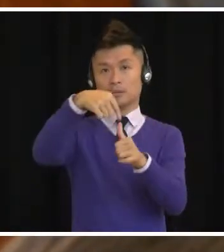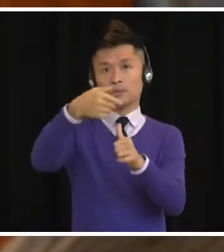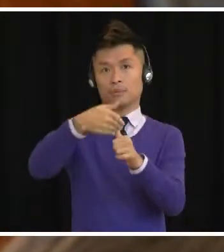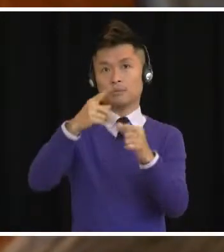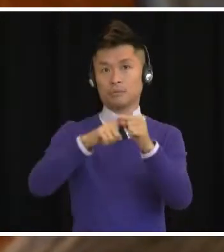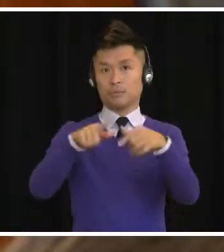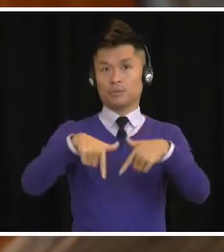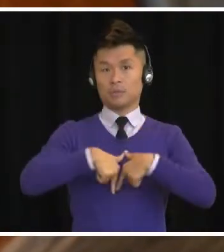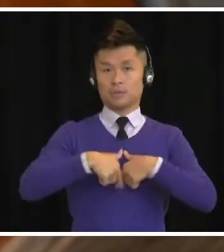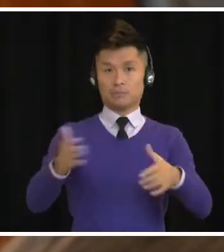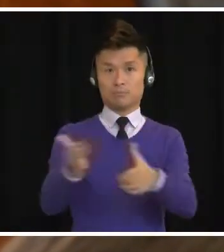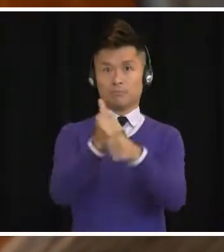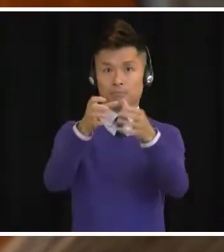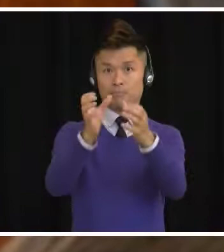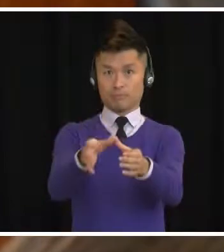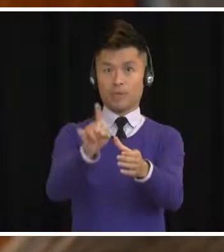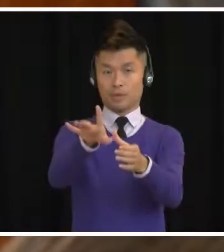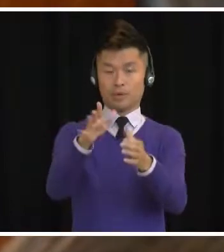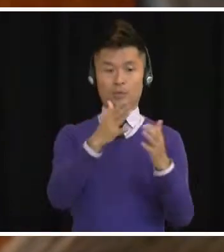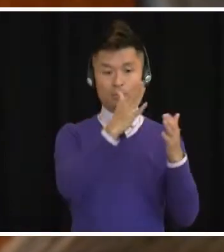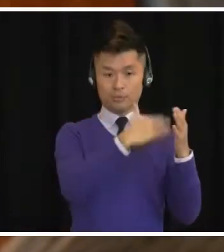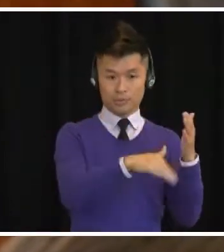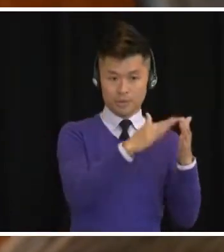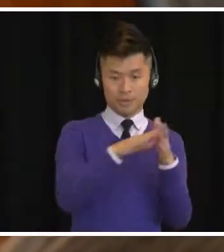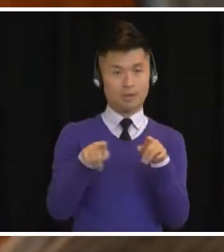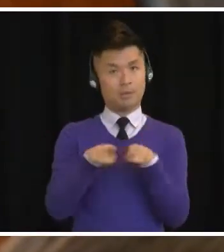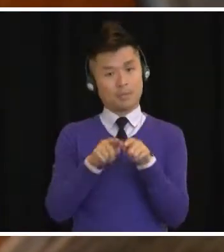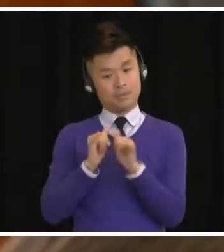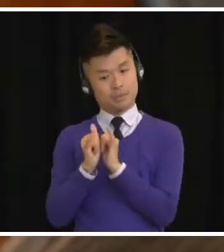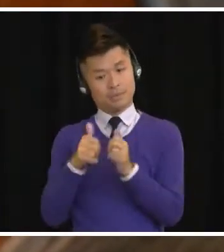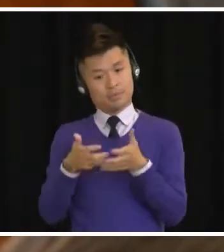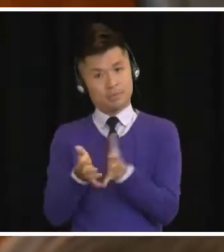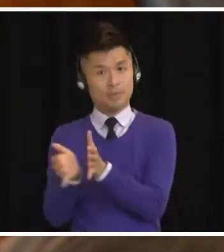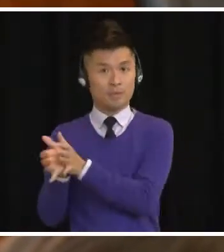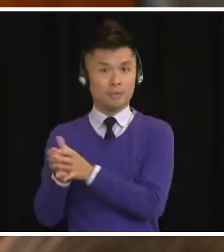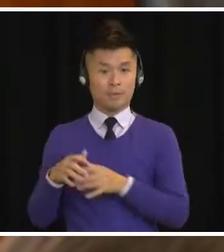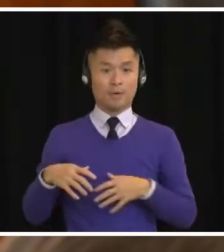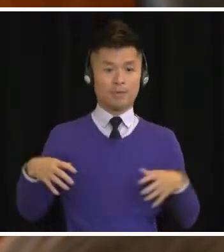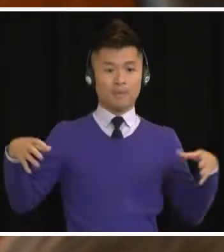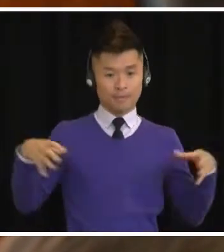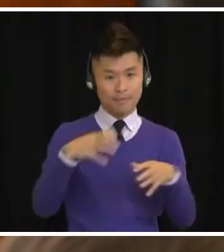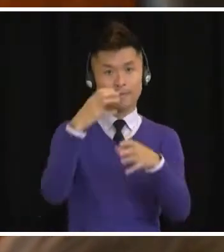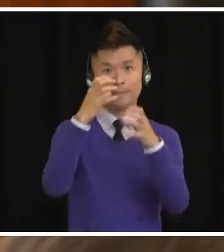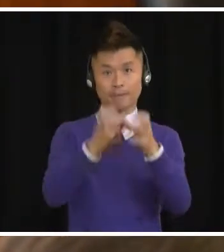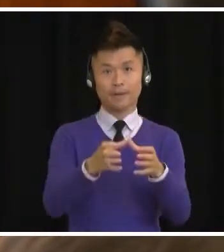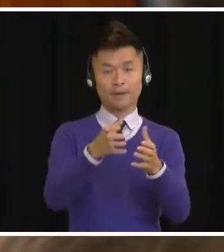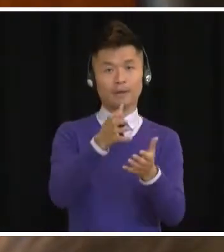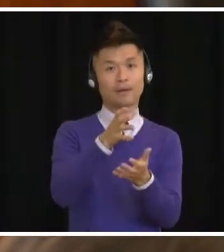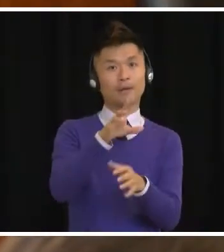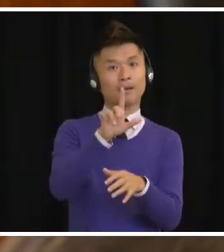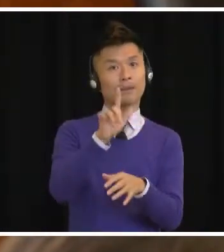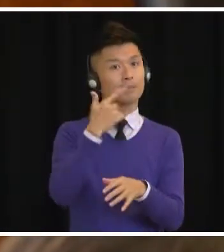up family education centers at the local level. We work with the schools